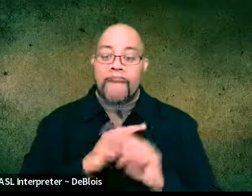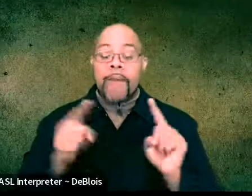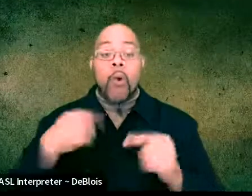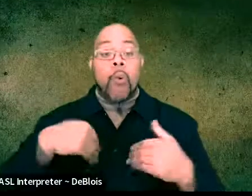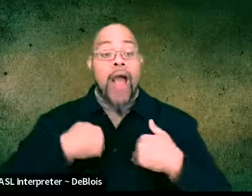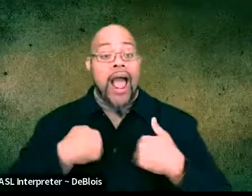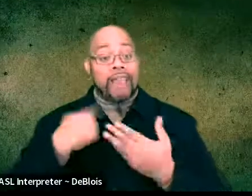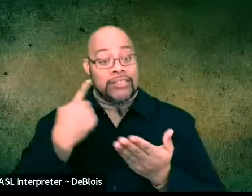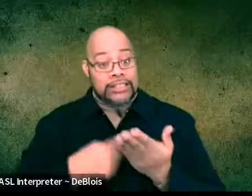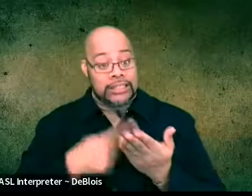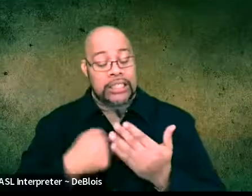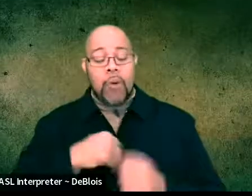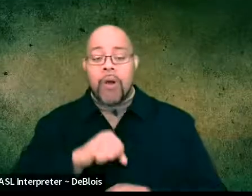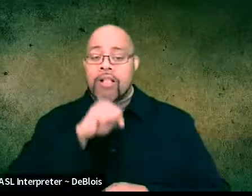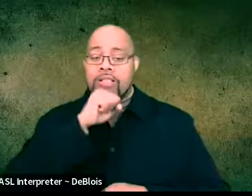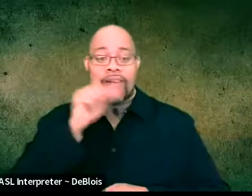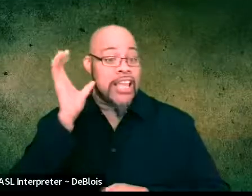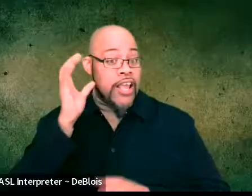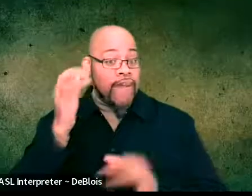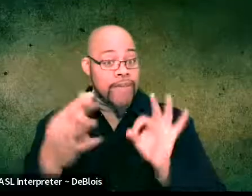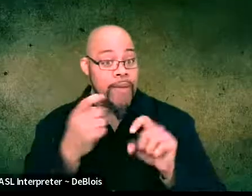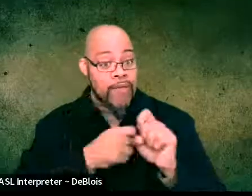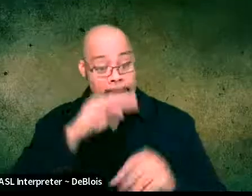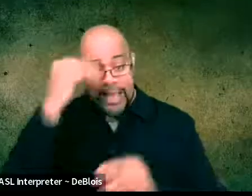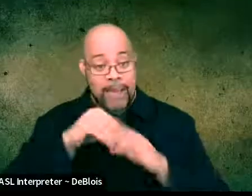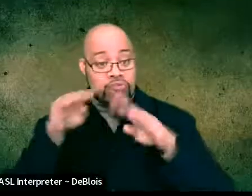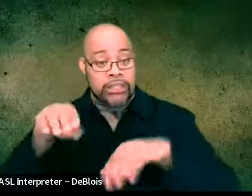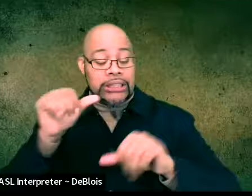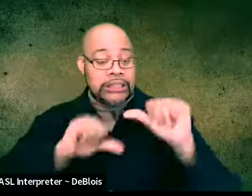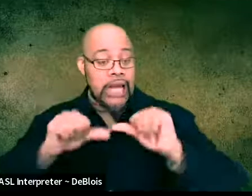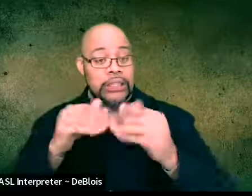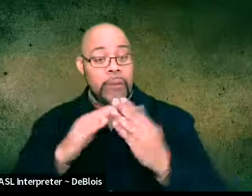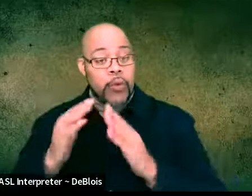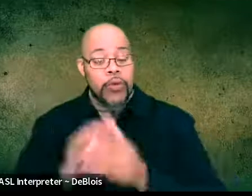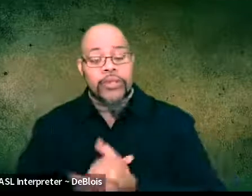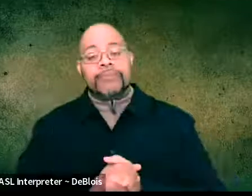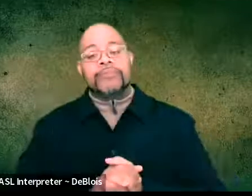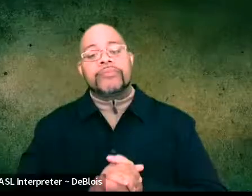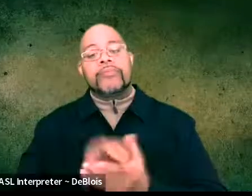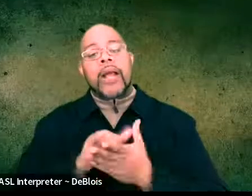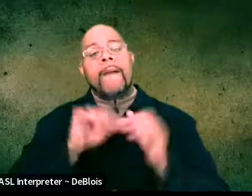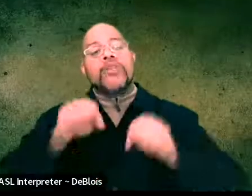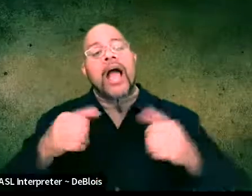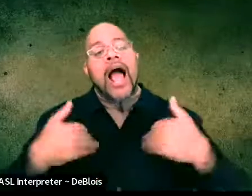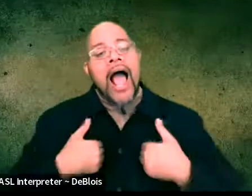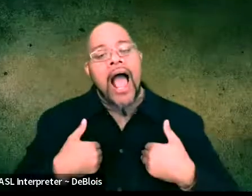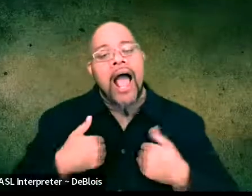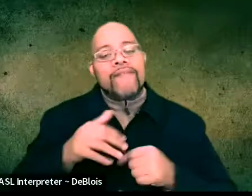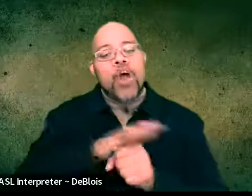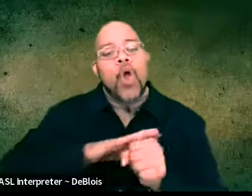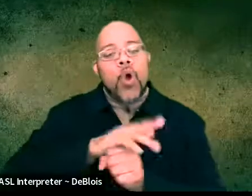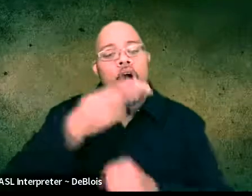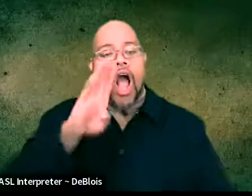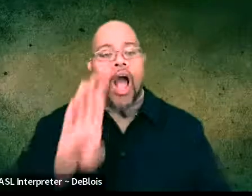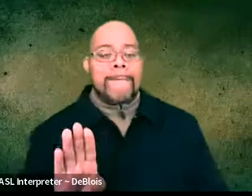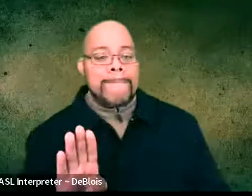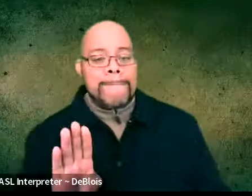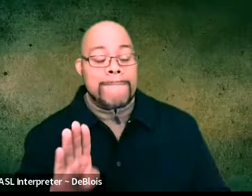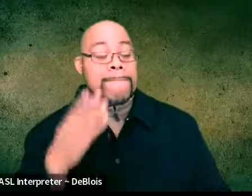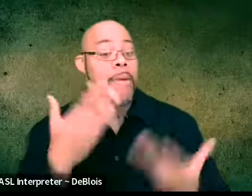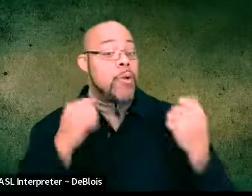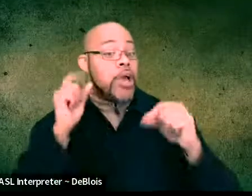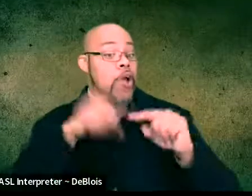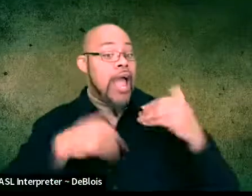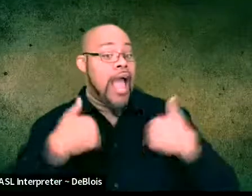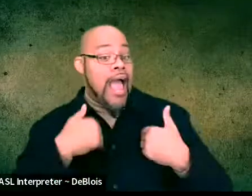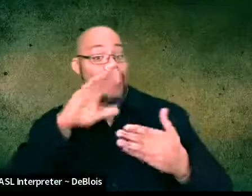have discussed, and I would love to hear feedback from the Black and Marine Science community, is potentially having local hubs. So maybe we couldn't